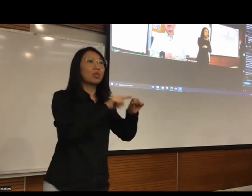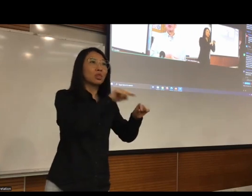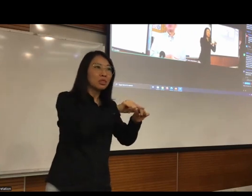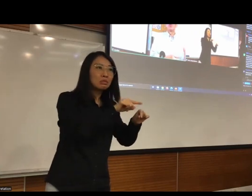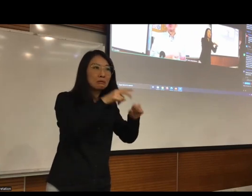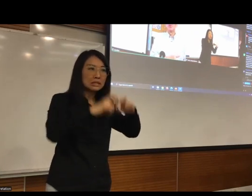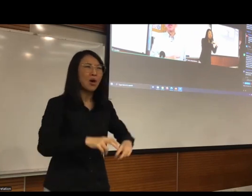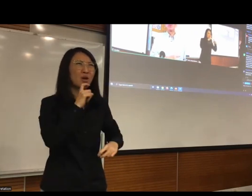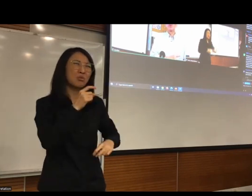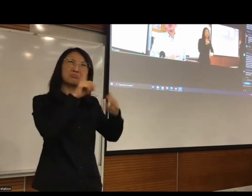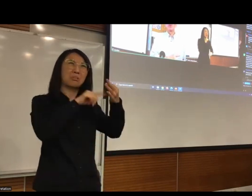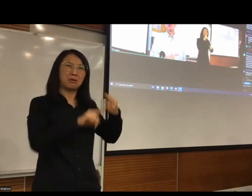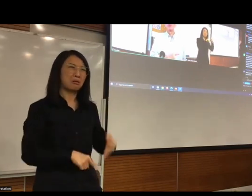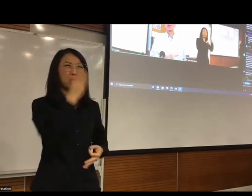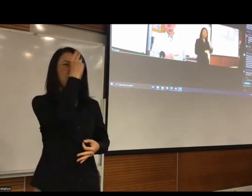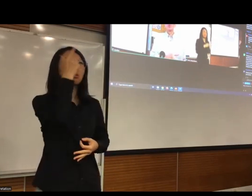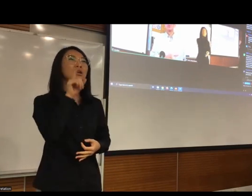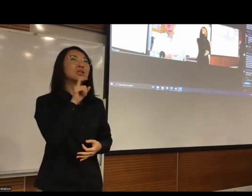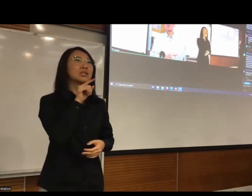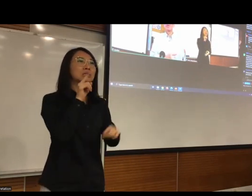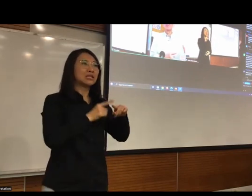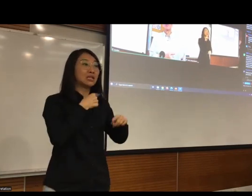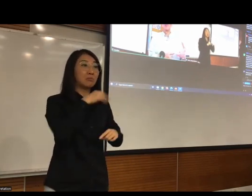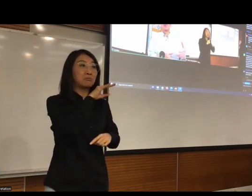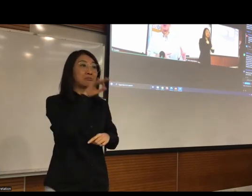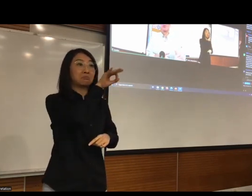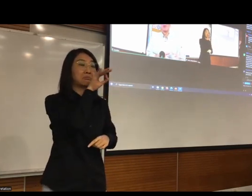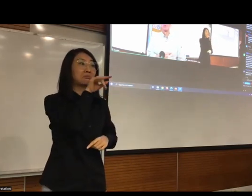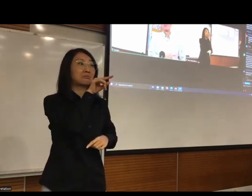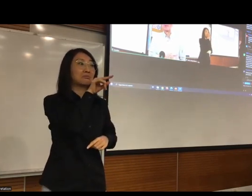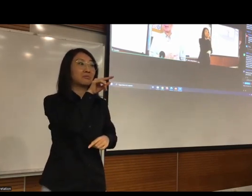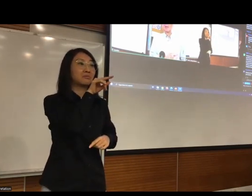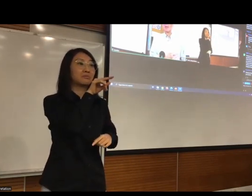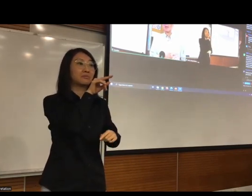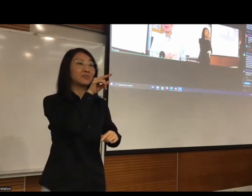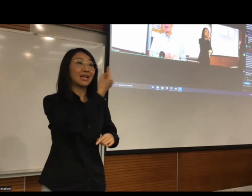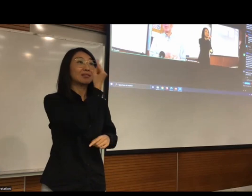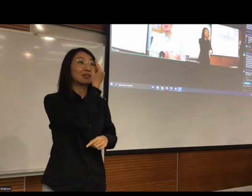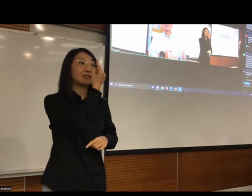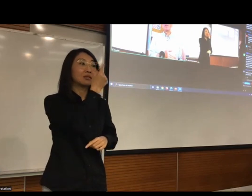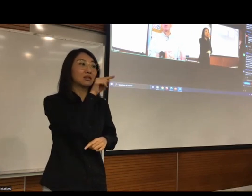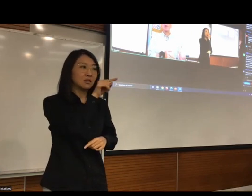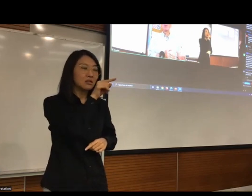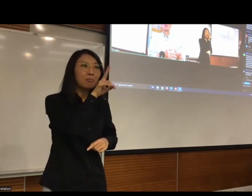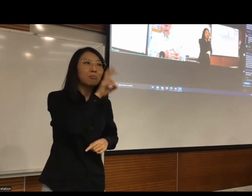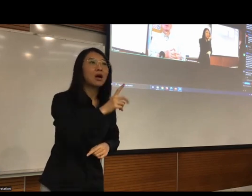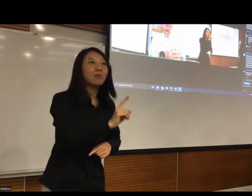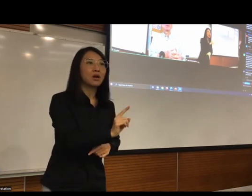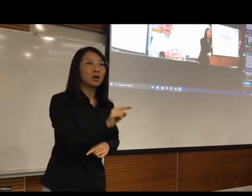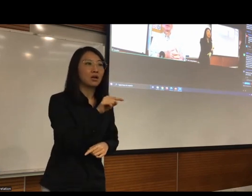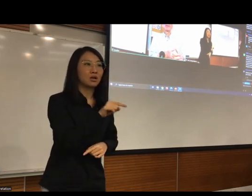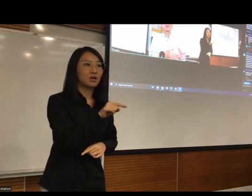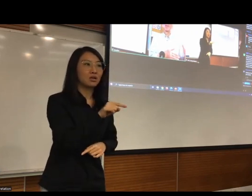I don't remember all the names, so I would like to quote one without all of them. What they have found, for